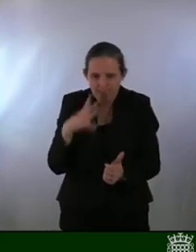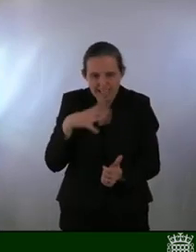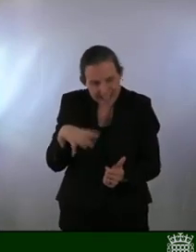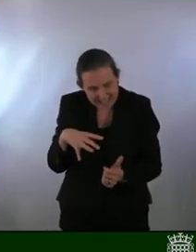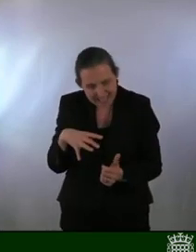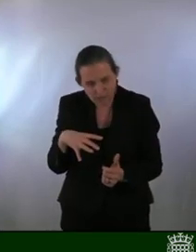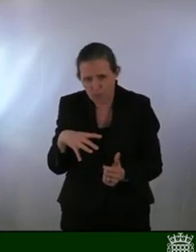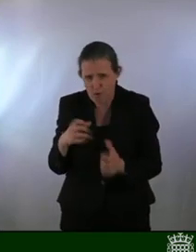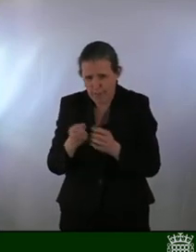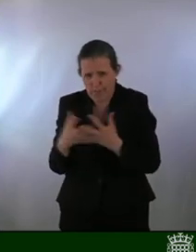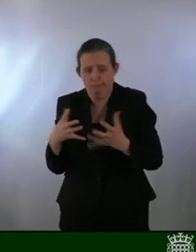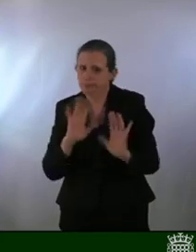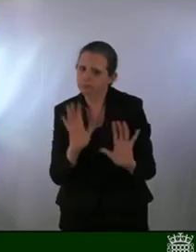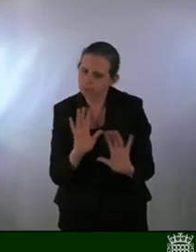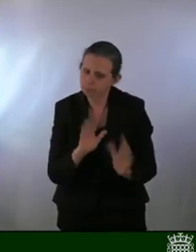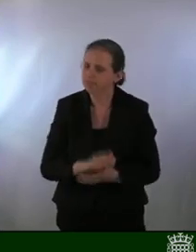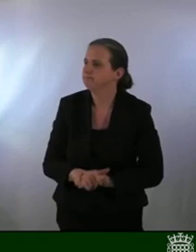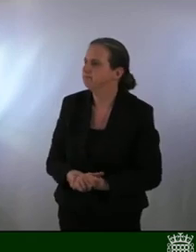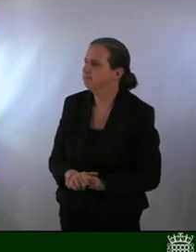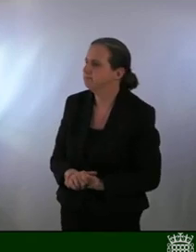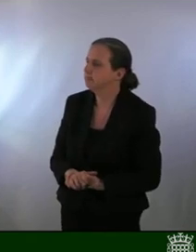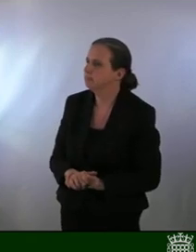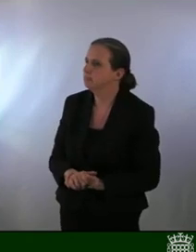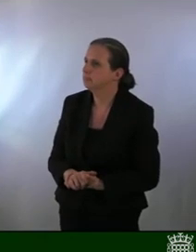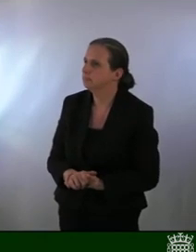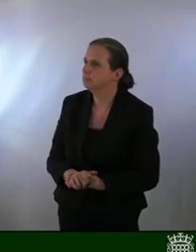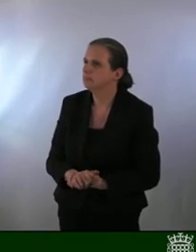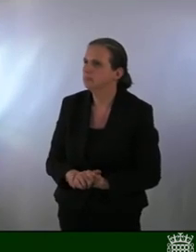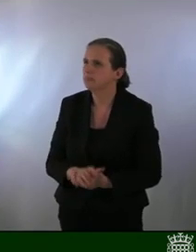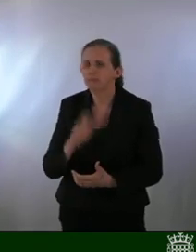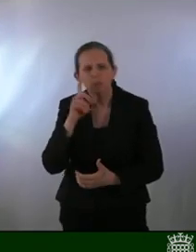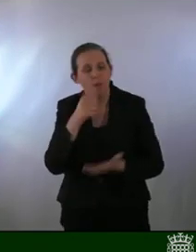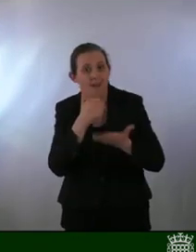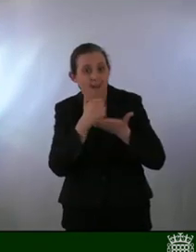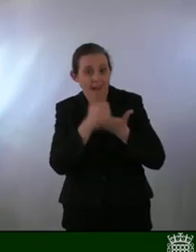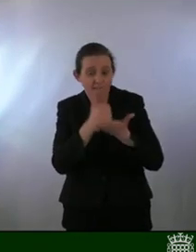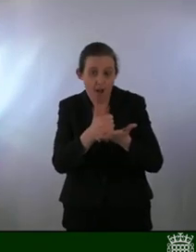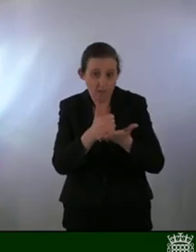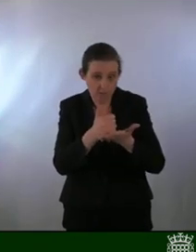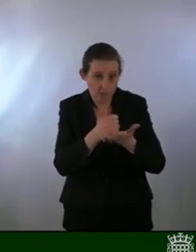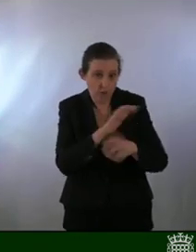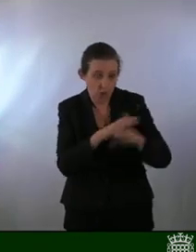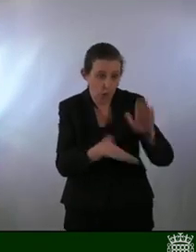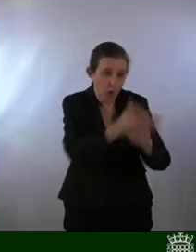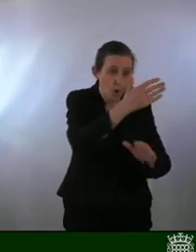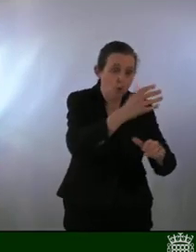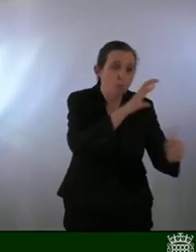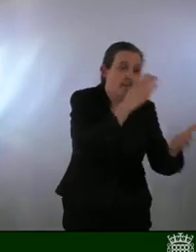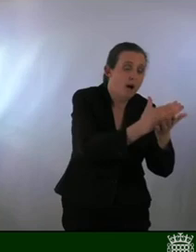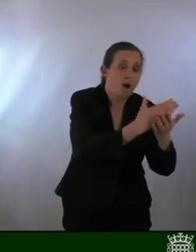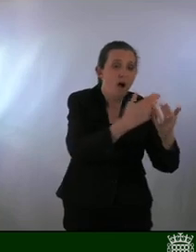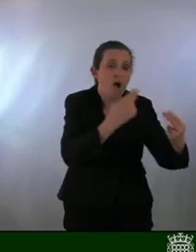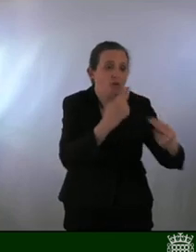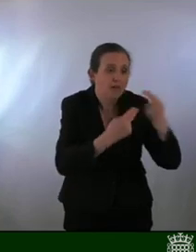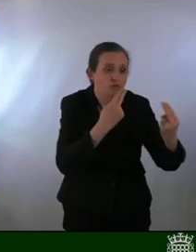the advice to customers is that it's safer not to go to bars, restaurants and theatres, presumably the same advice applies to members